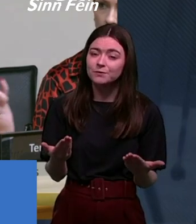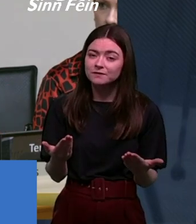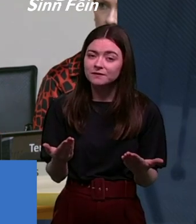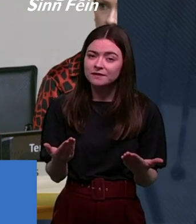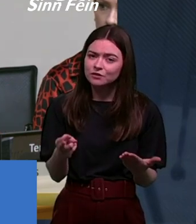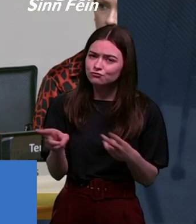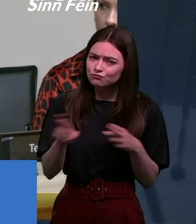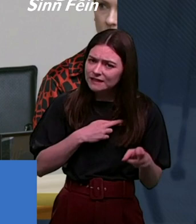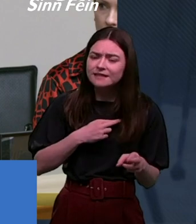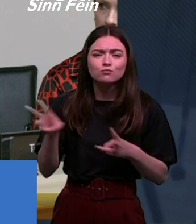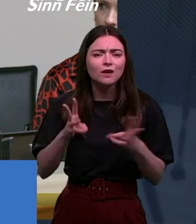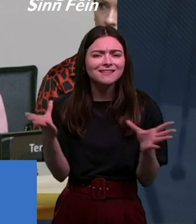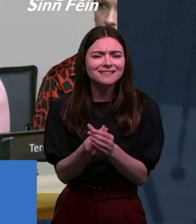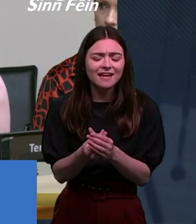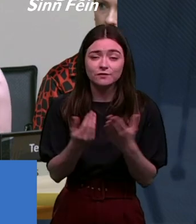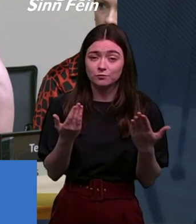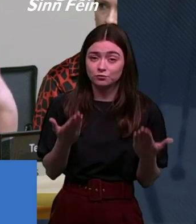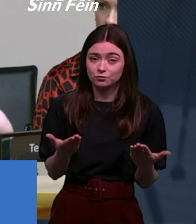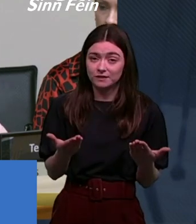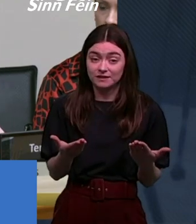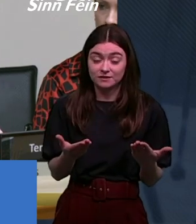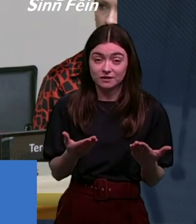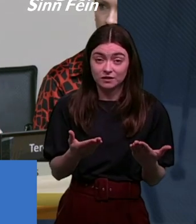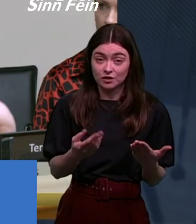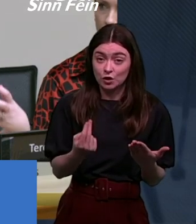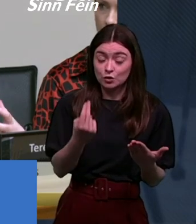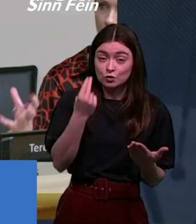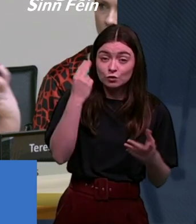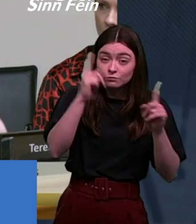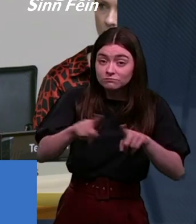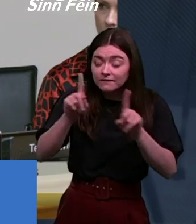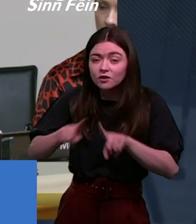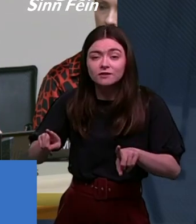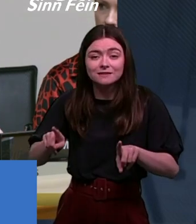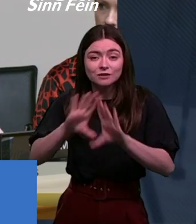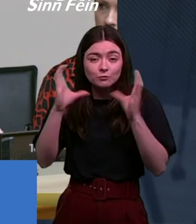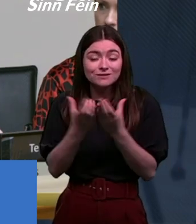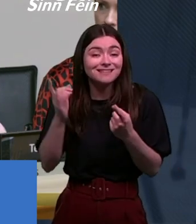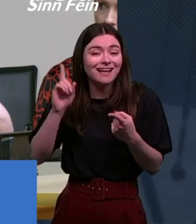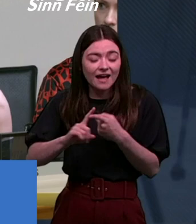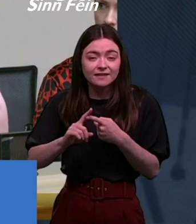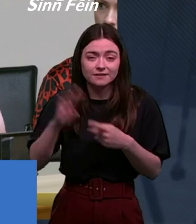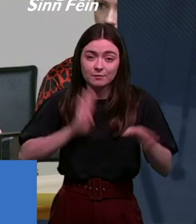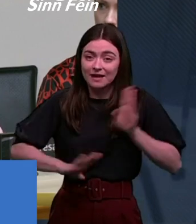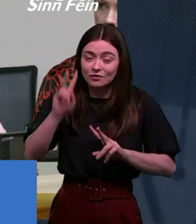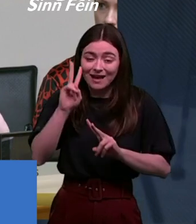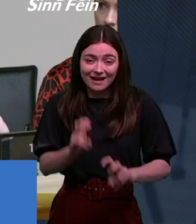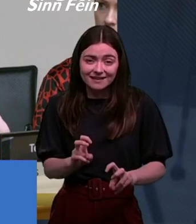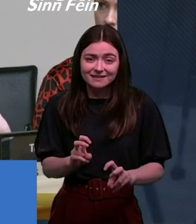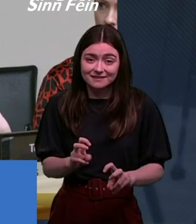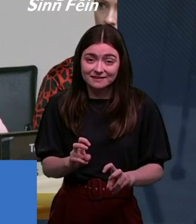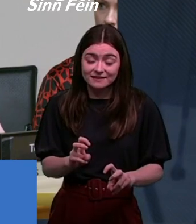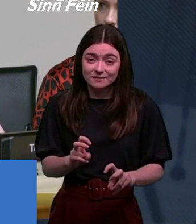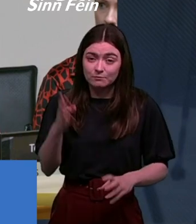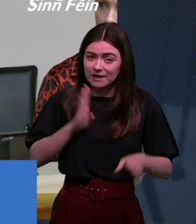a coalition almost between a neurodivergent autistic community and behaviour analysts. Behaviour analysts don't